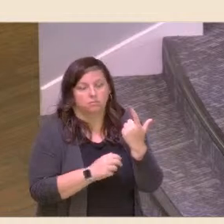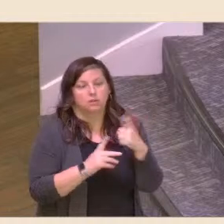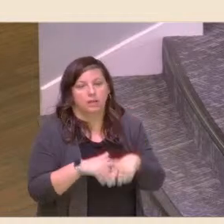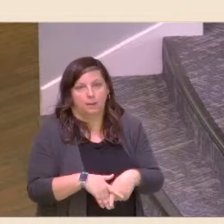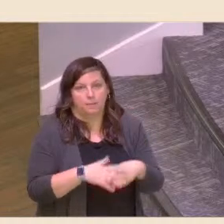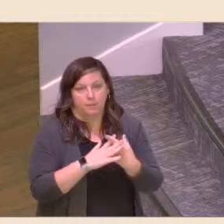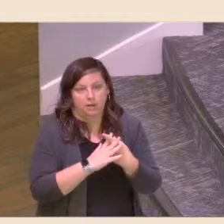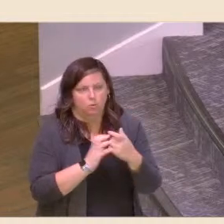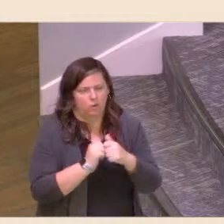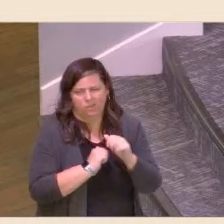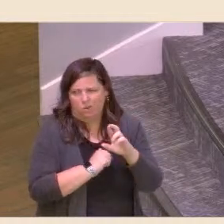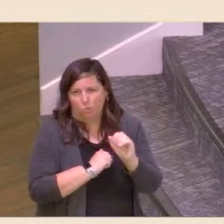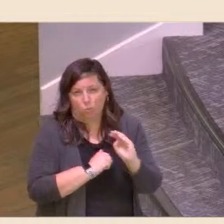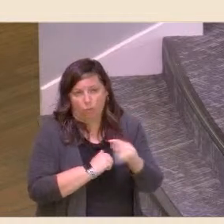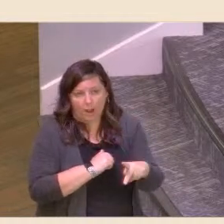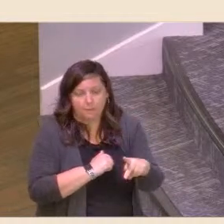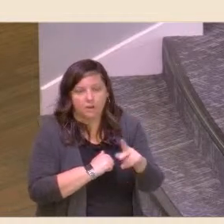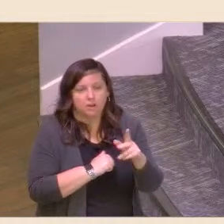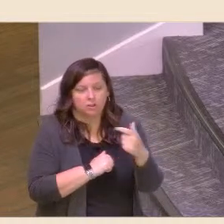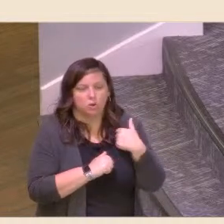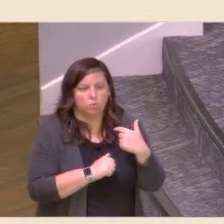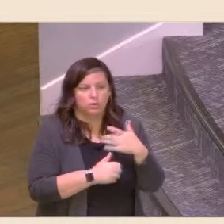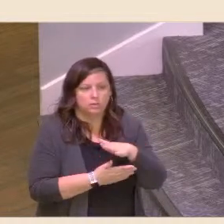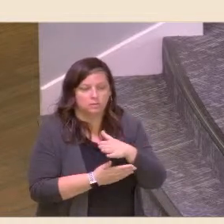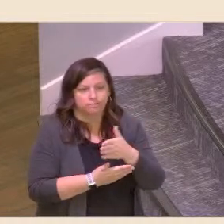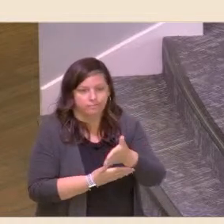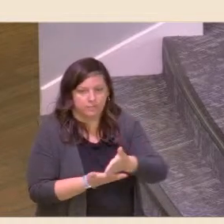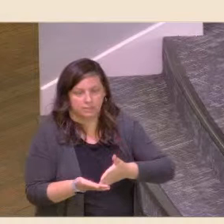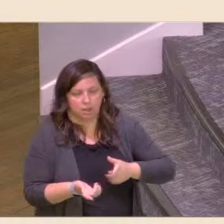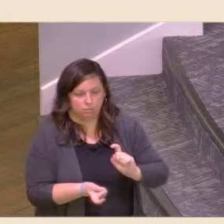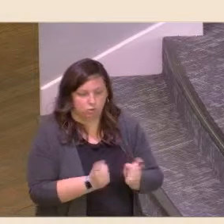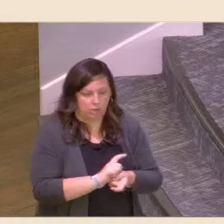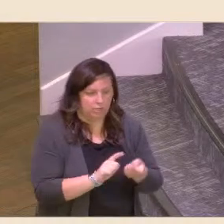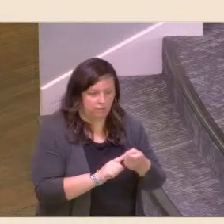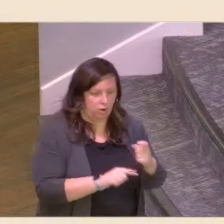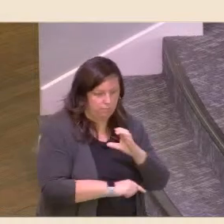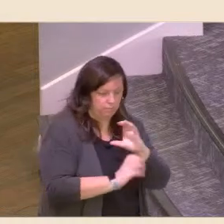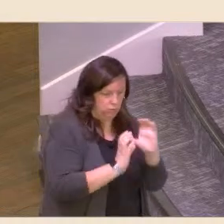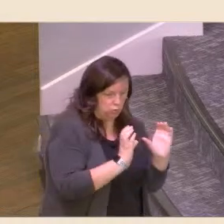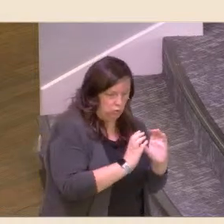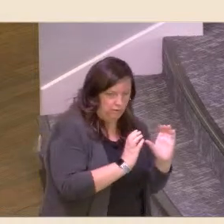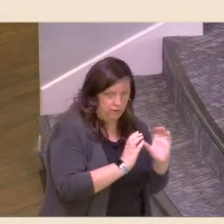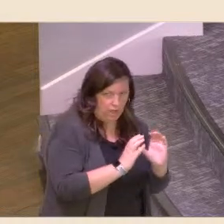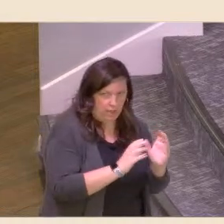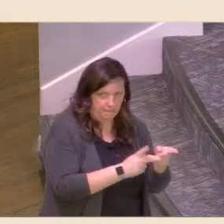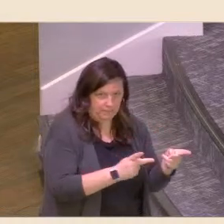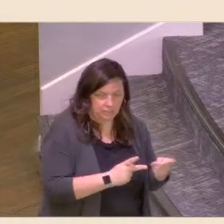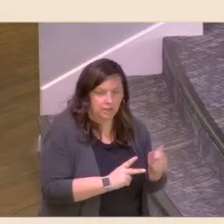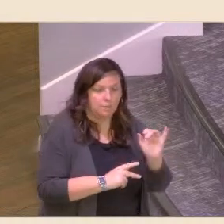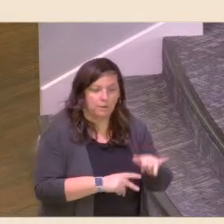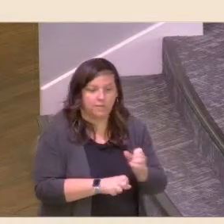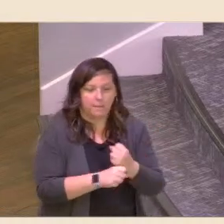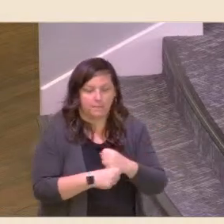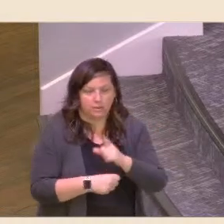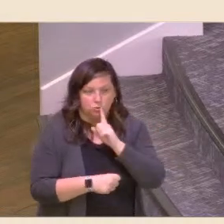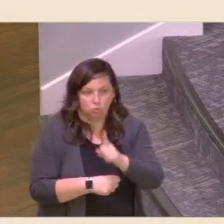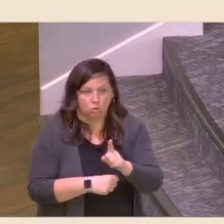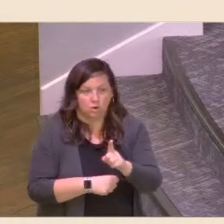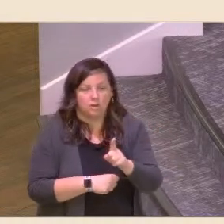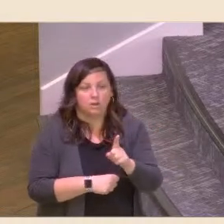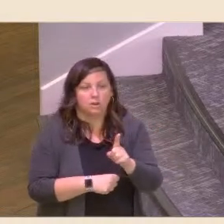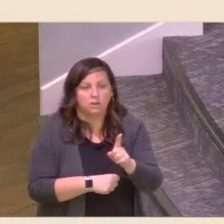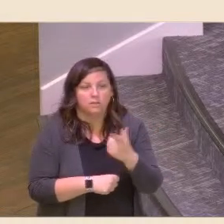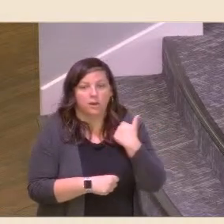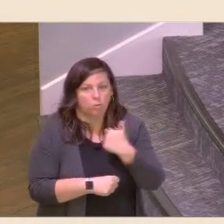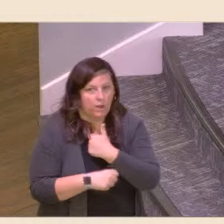some shift, especially in certified positions between schools, but basically it ensures that staff is allocated equitably throughout